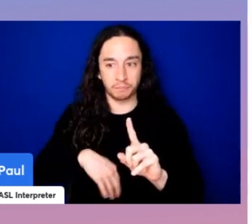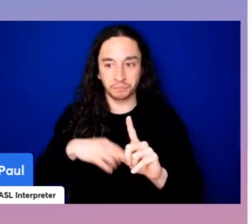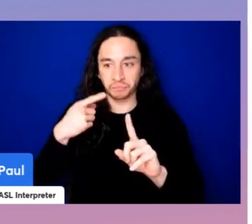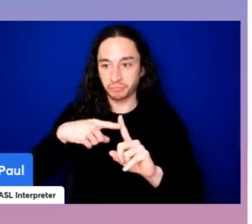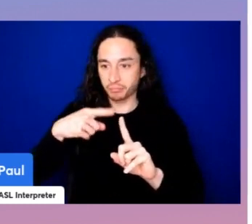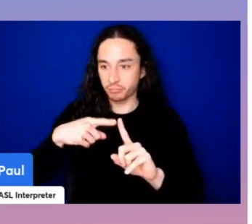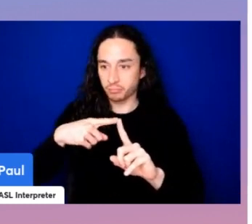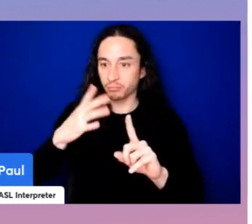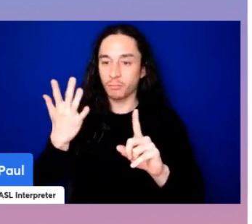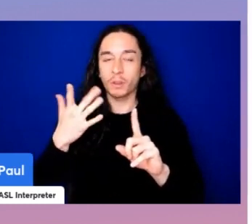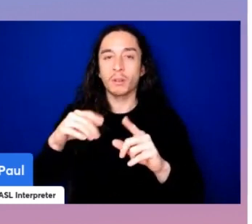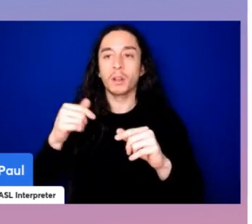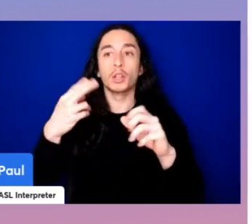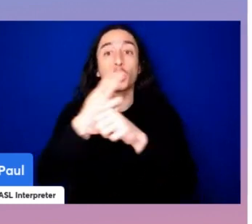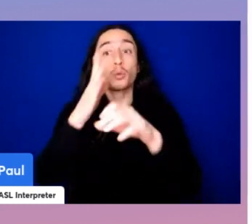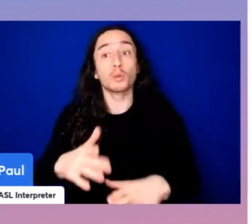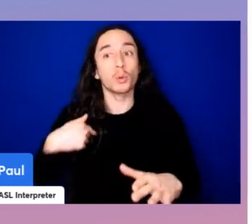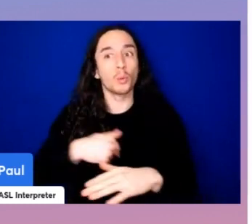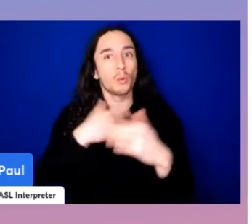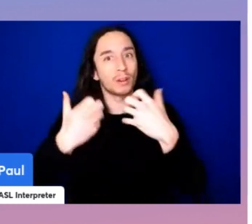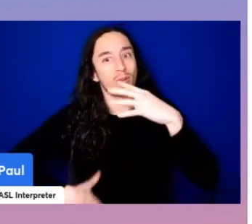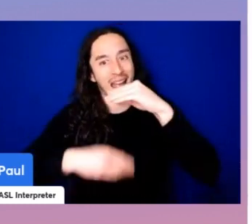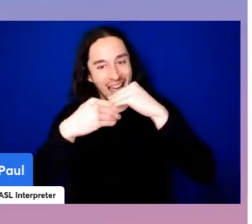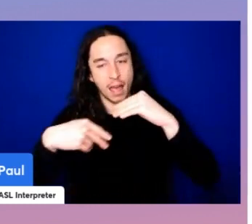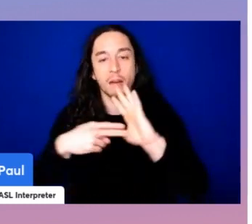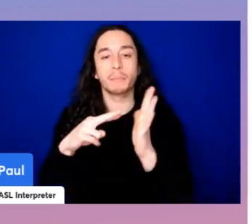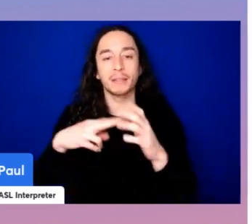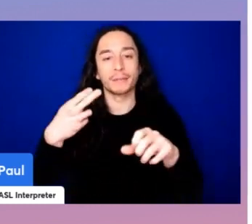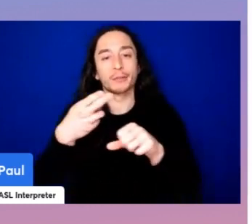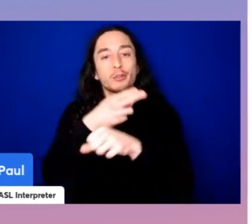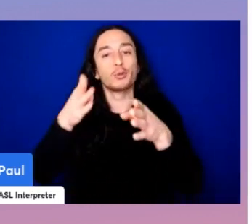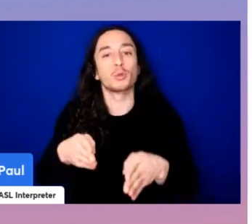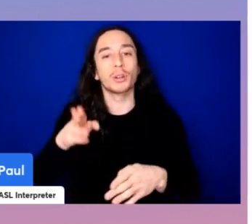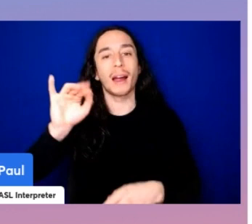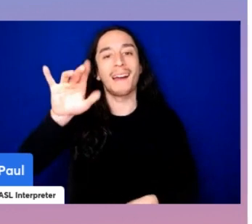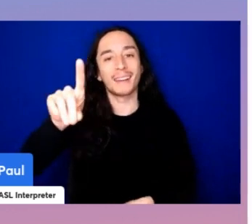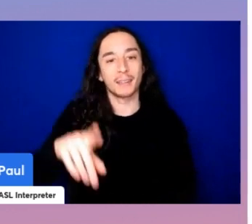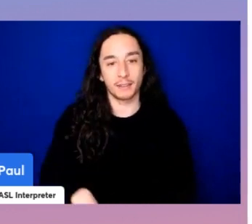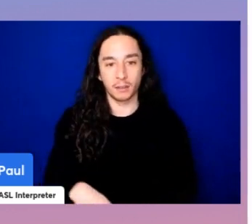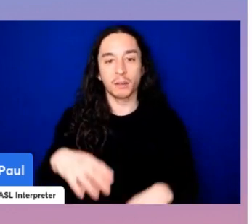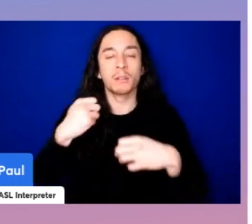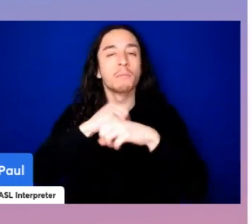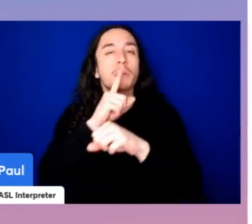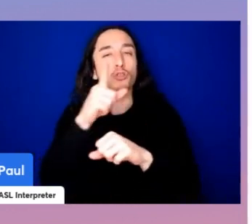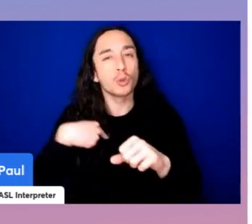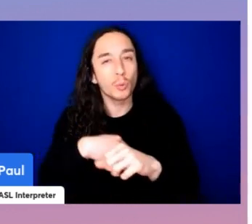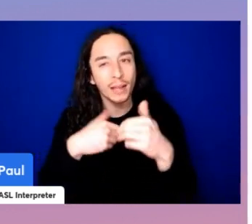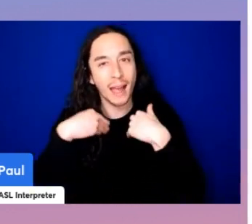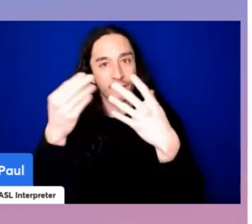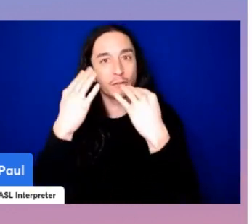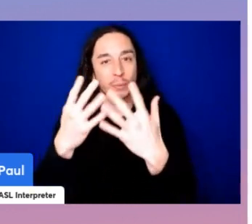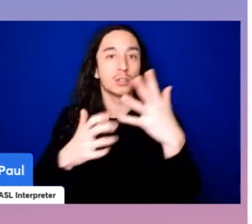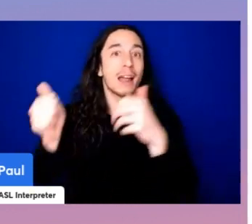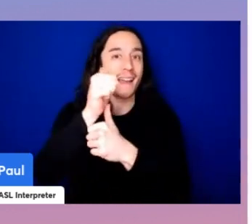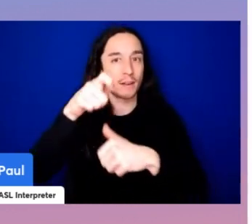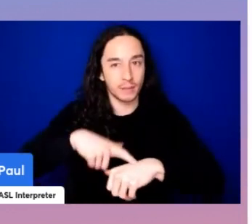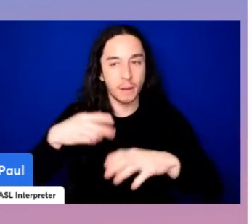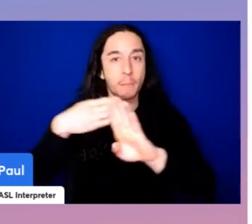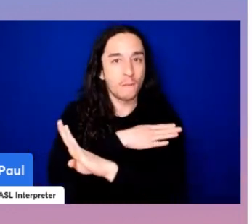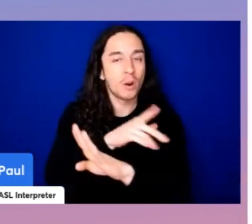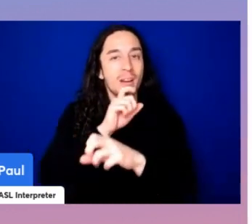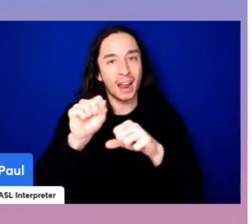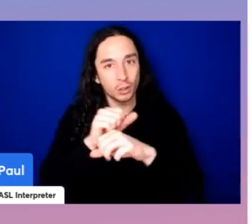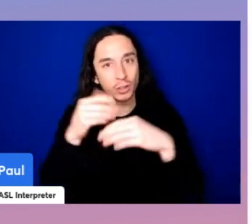user that we want to add, in this case, the user ID. So we need to make sure that we have that information ahead of time before we make the